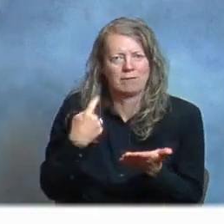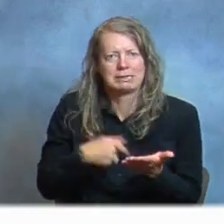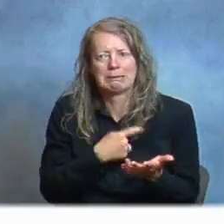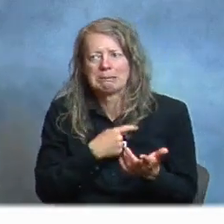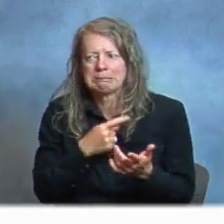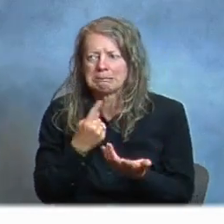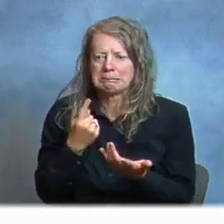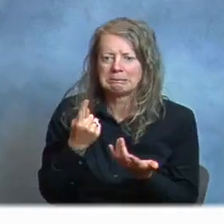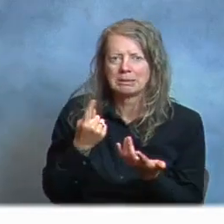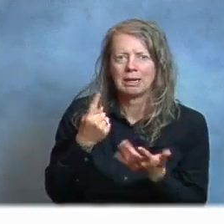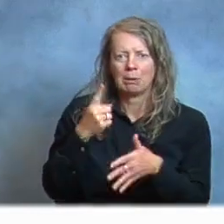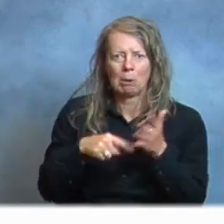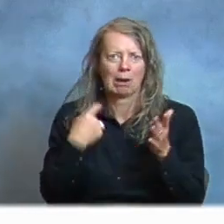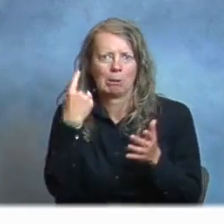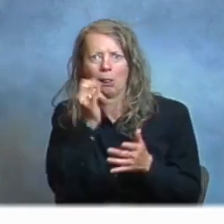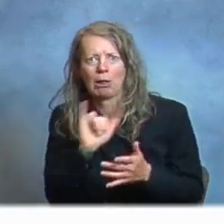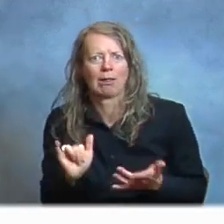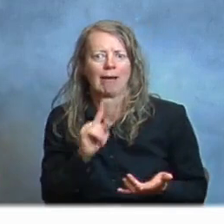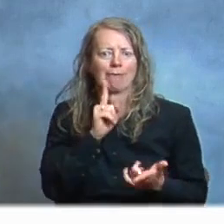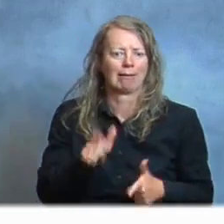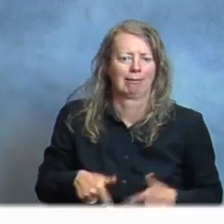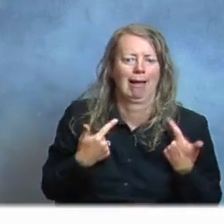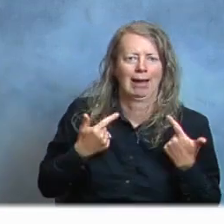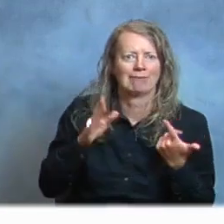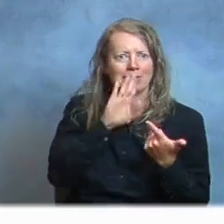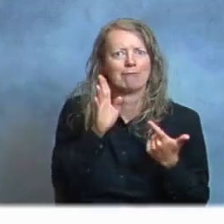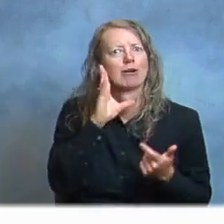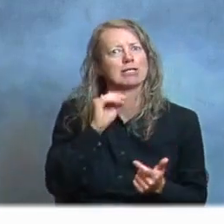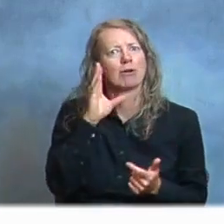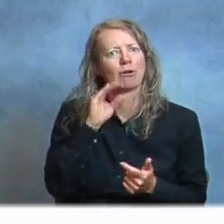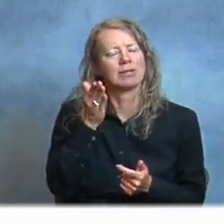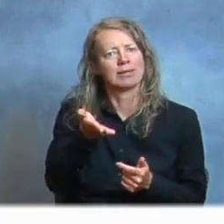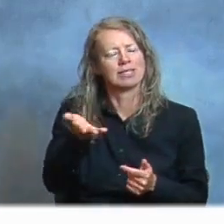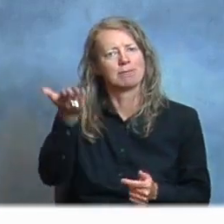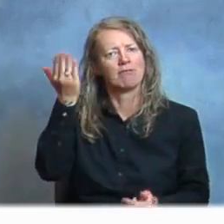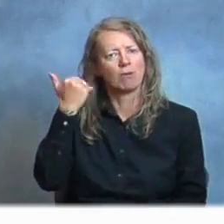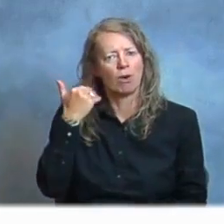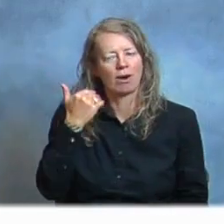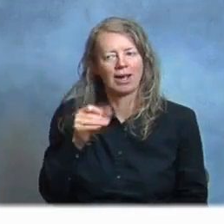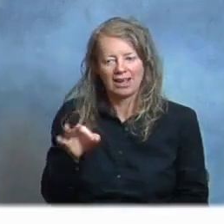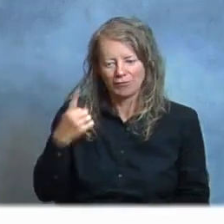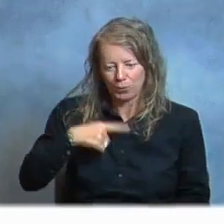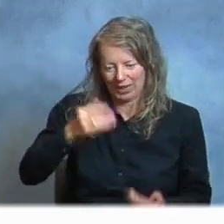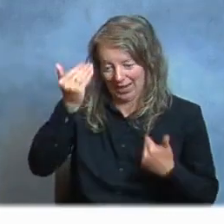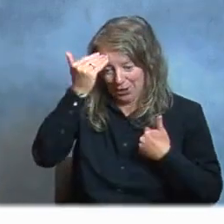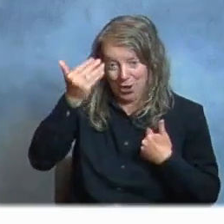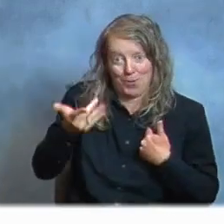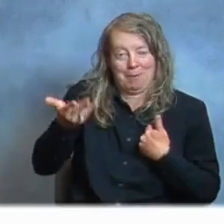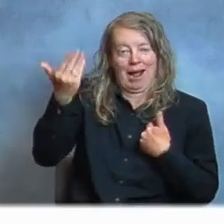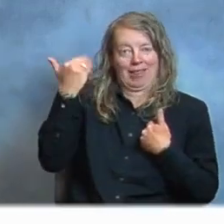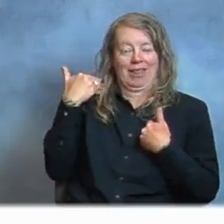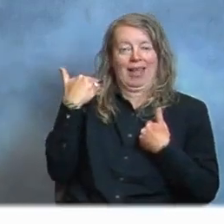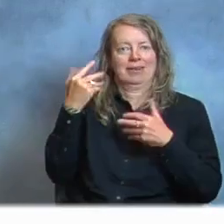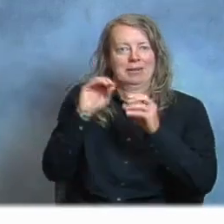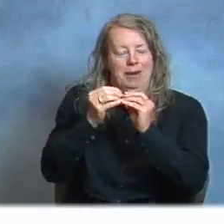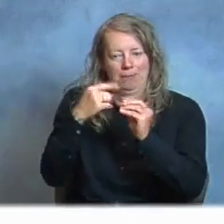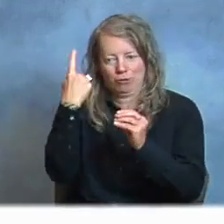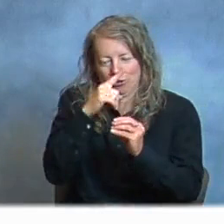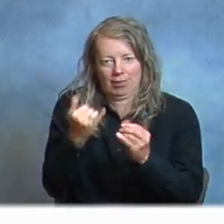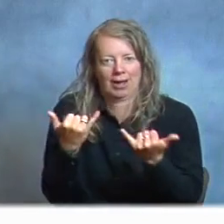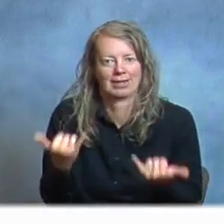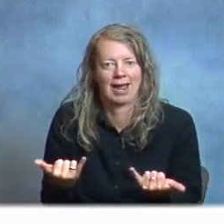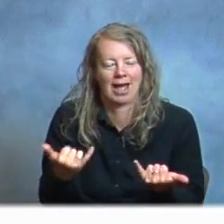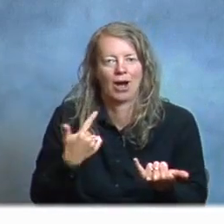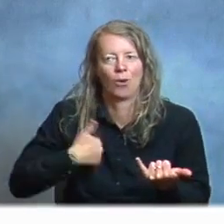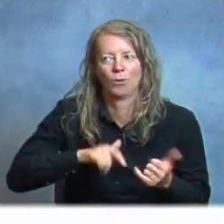You know, never done this before. To if we had known then that we would be where we are right now, I think we would all have breathed a